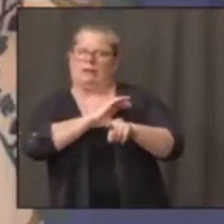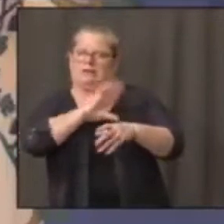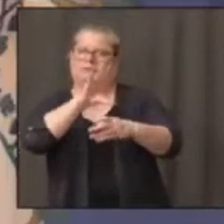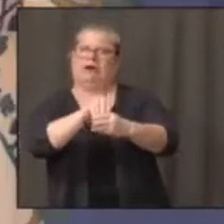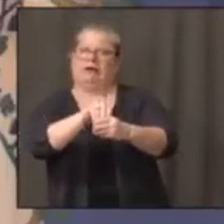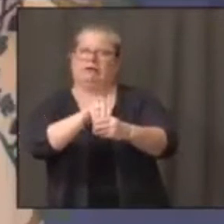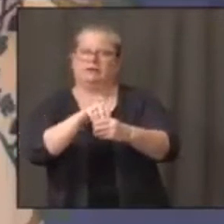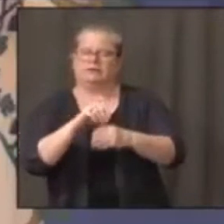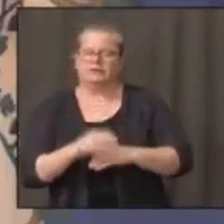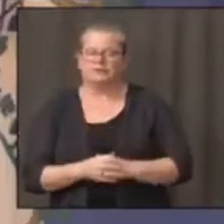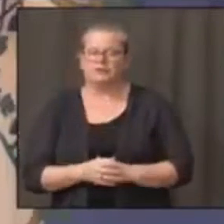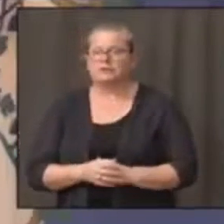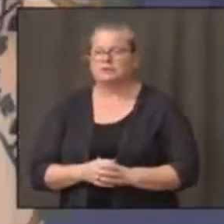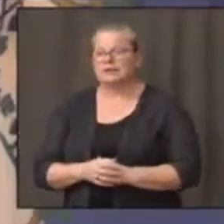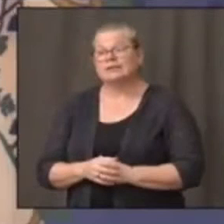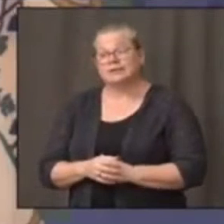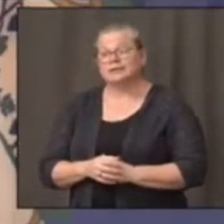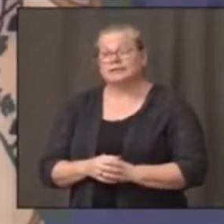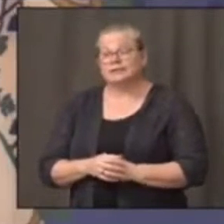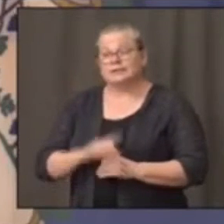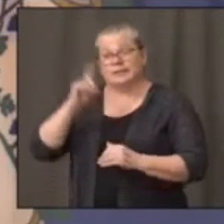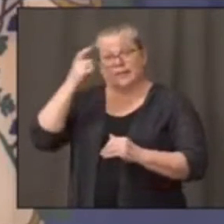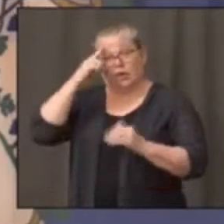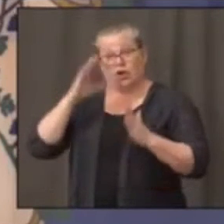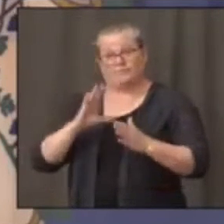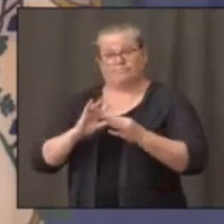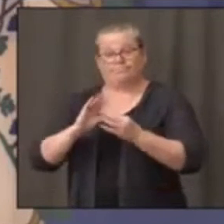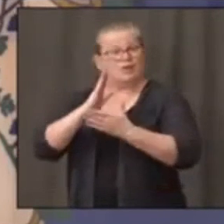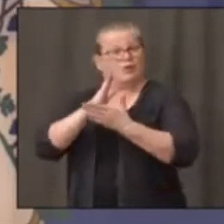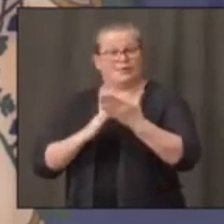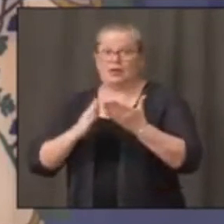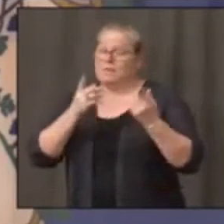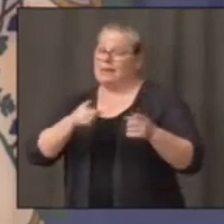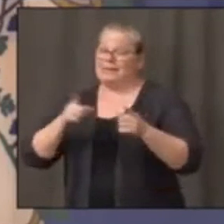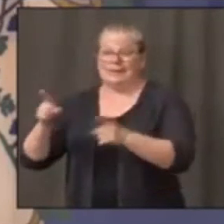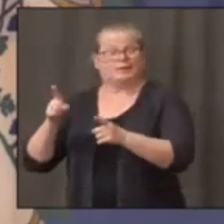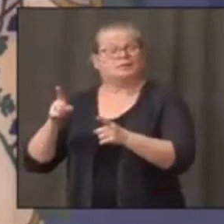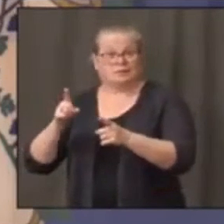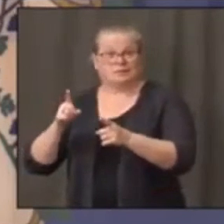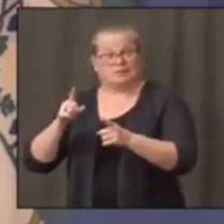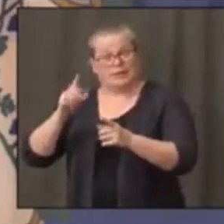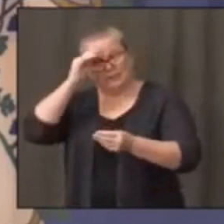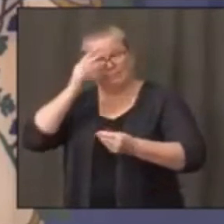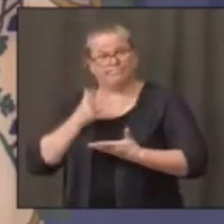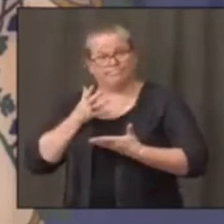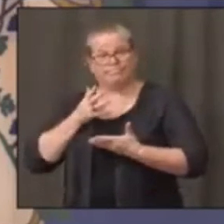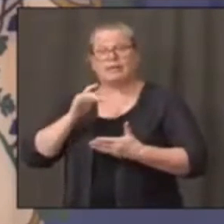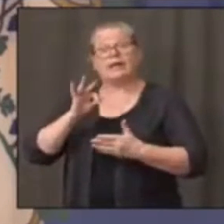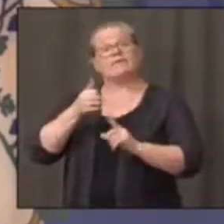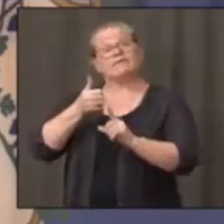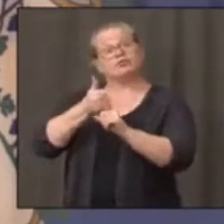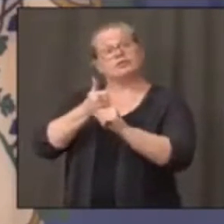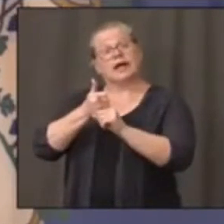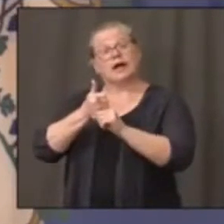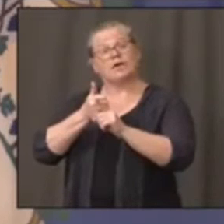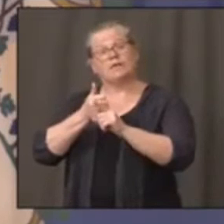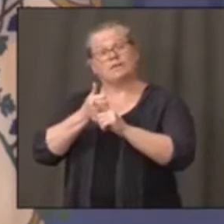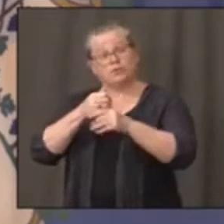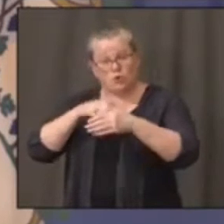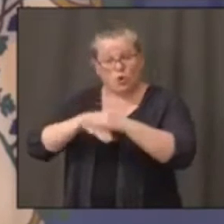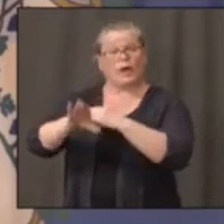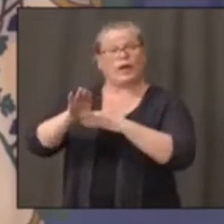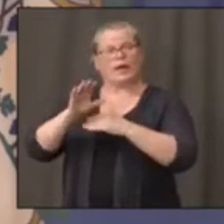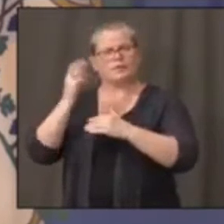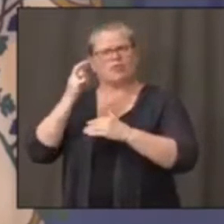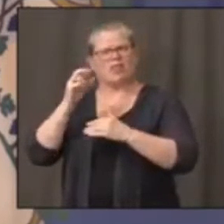being notified of. As you know, if you don't feel comfortable telling the proprietor that people should be wearing their masks, and that's the rule, you